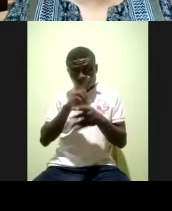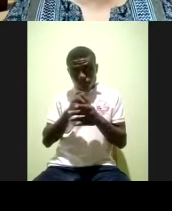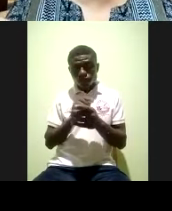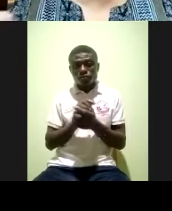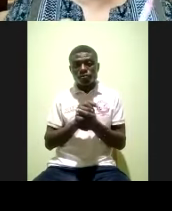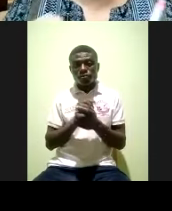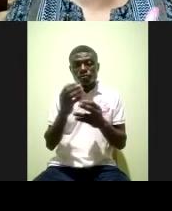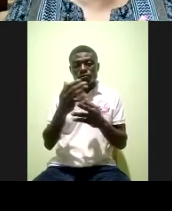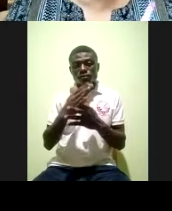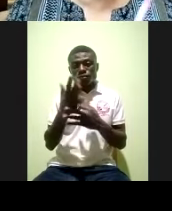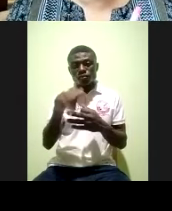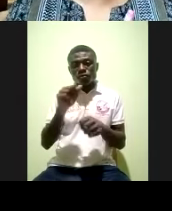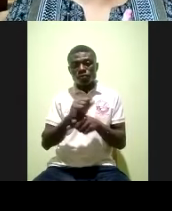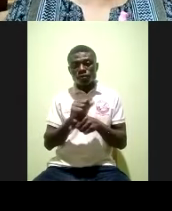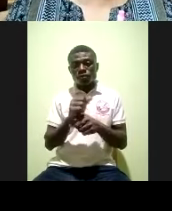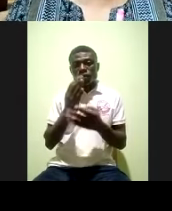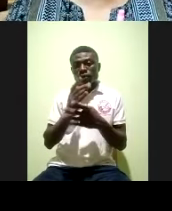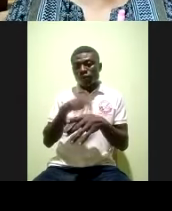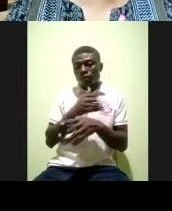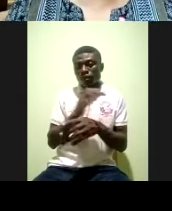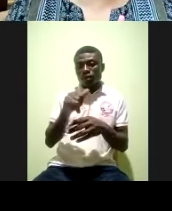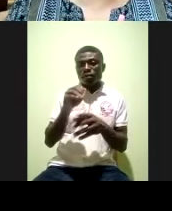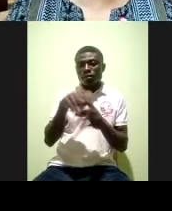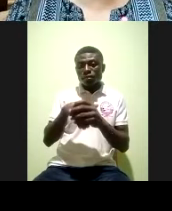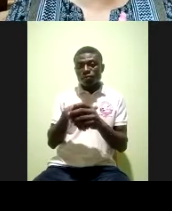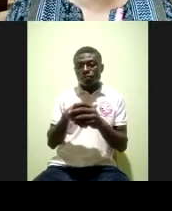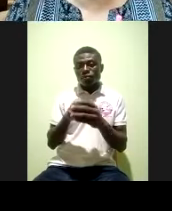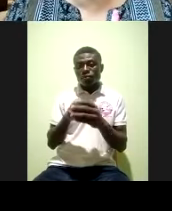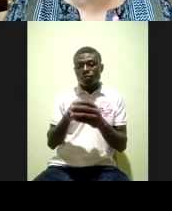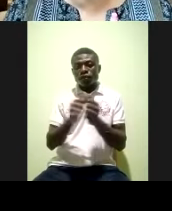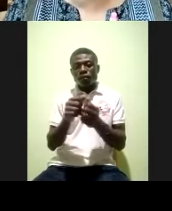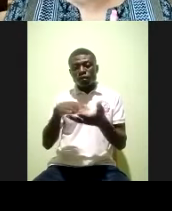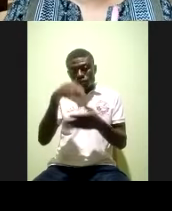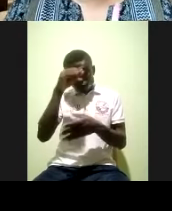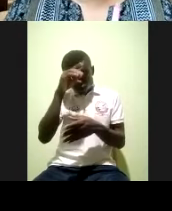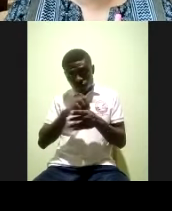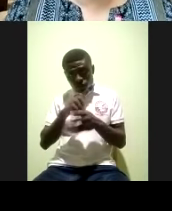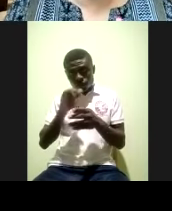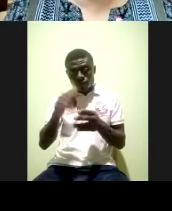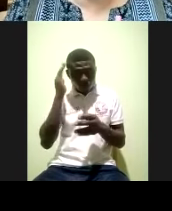separate also, but they coexist. Children with learning disabilities will be showing us